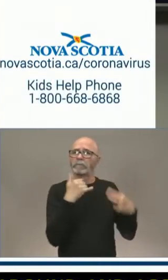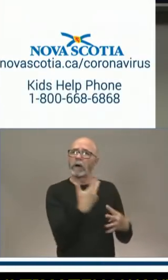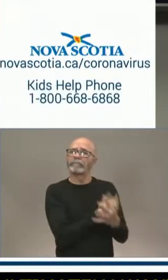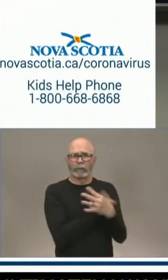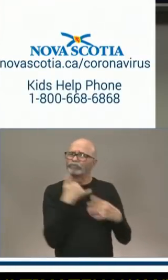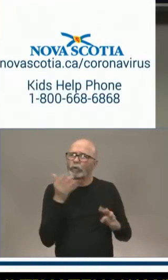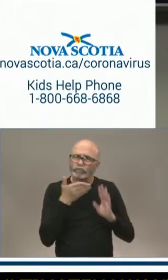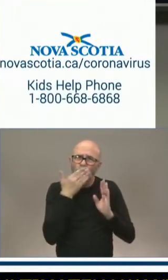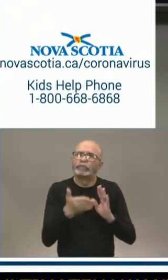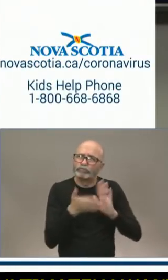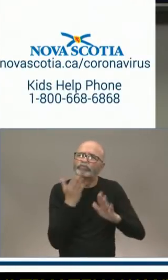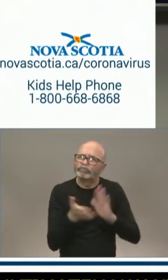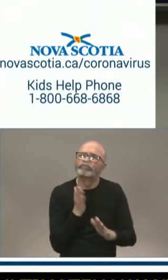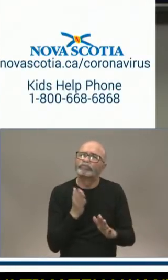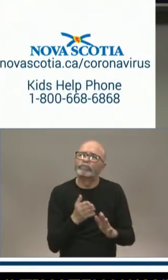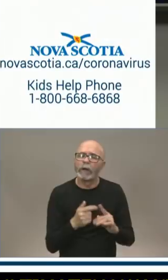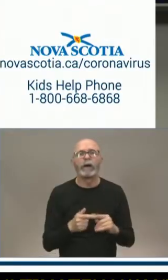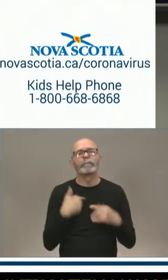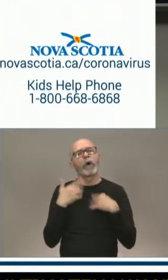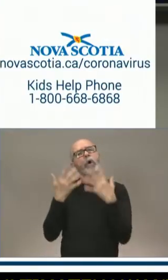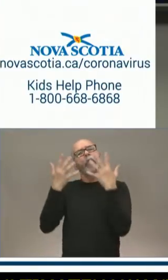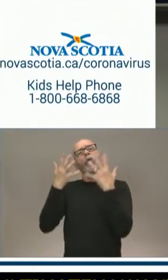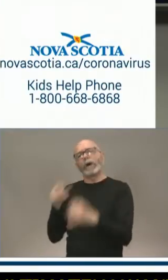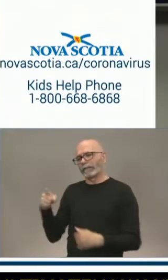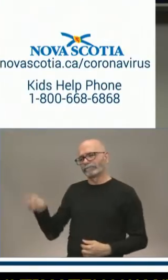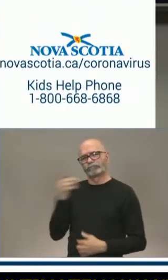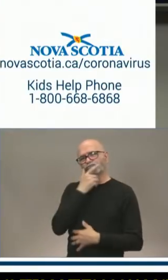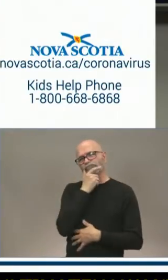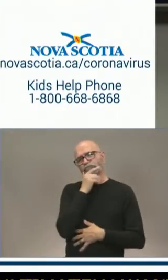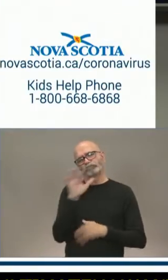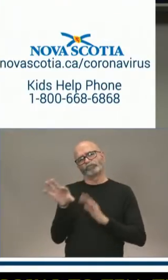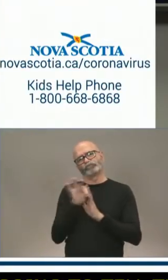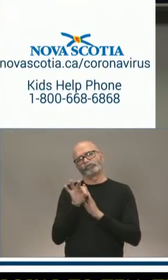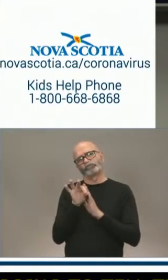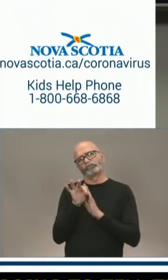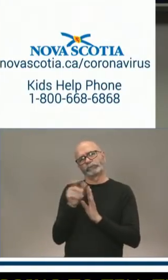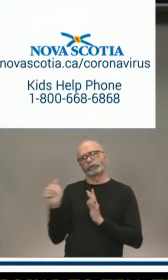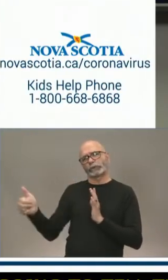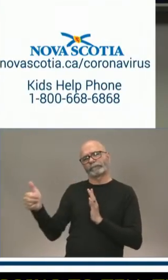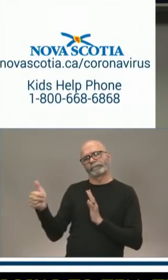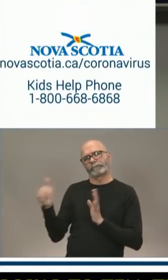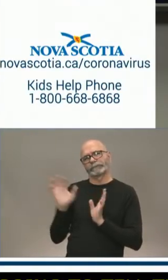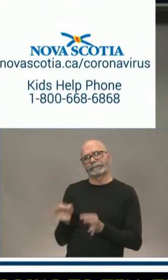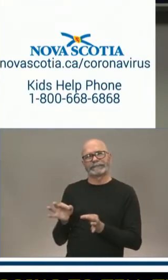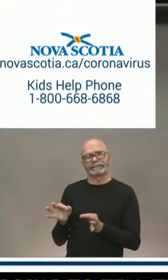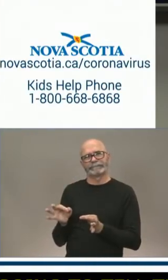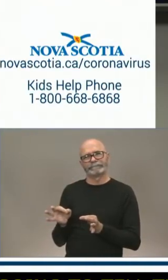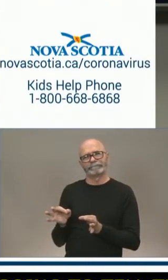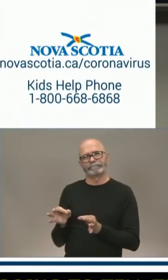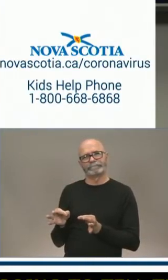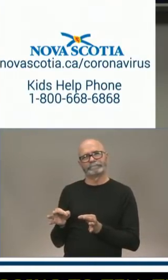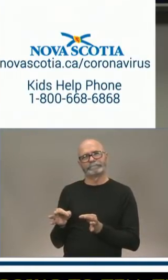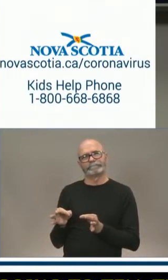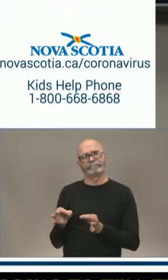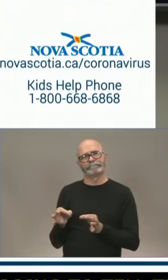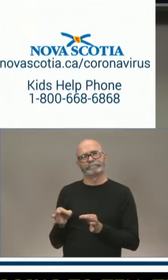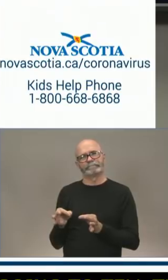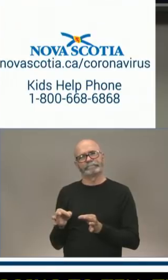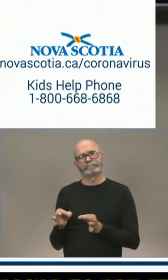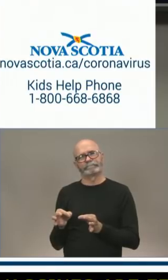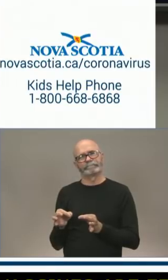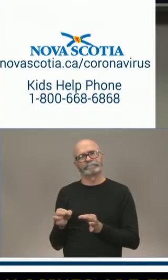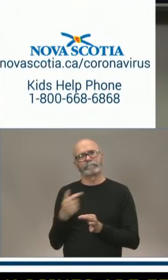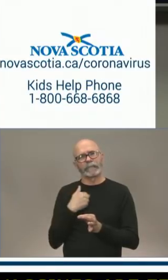we feel that we need people to be able to make a choice, whether they feel that they're concerned enough that they want to get vaccinated as quickly